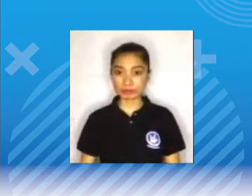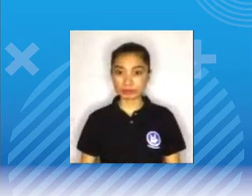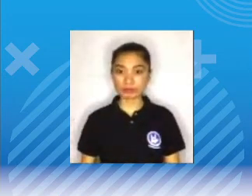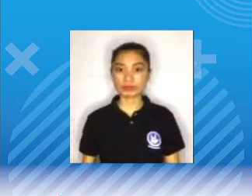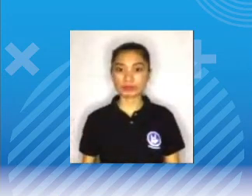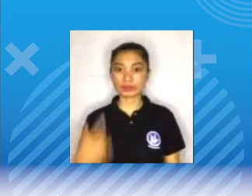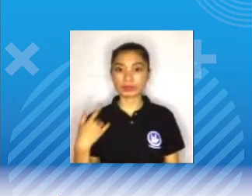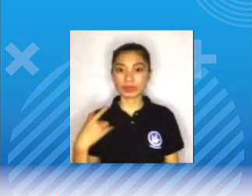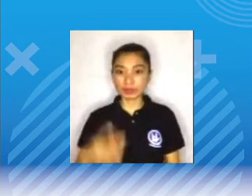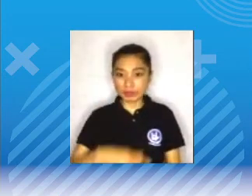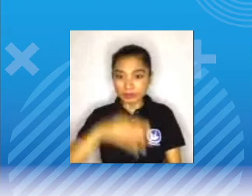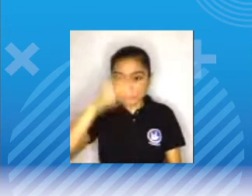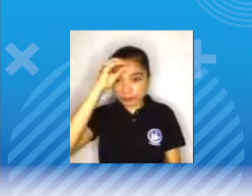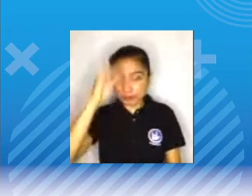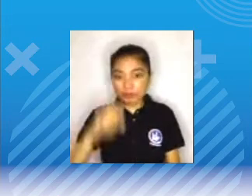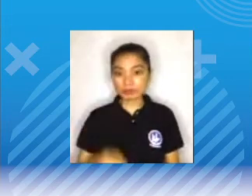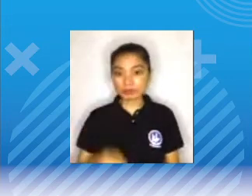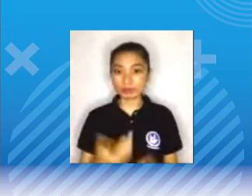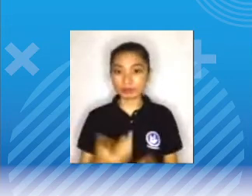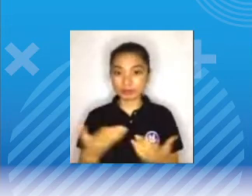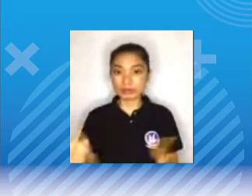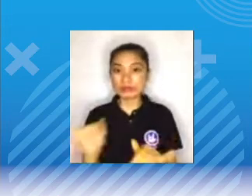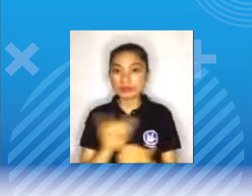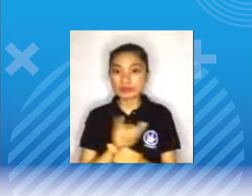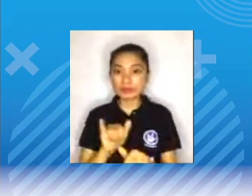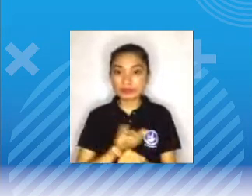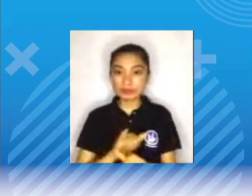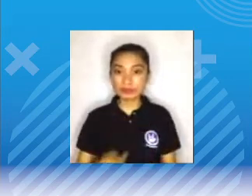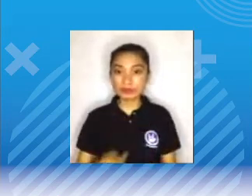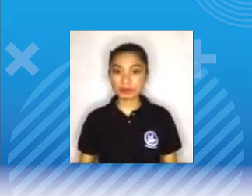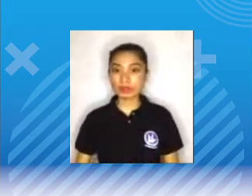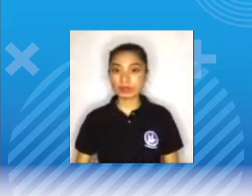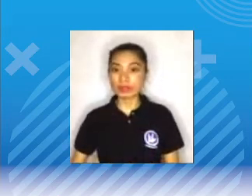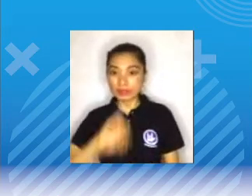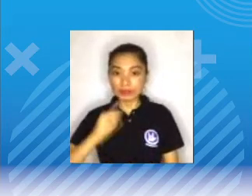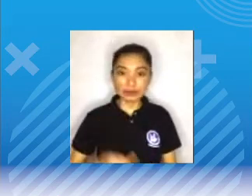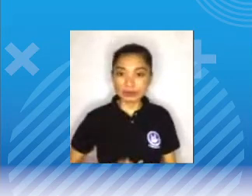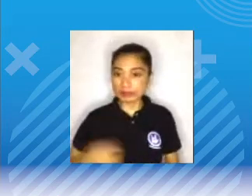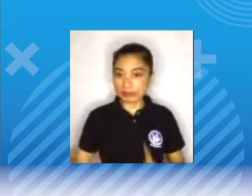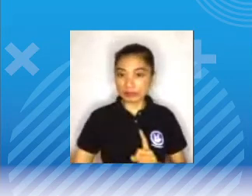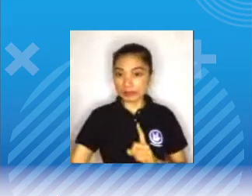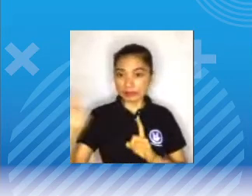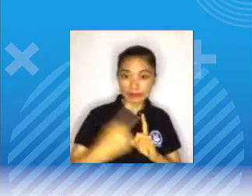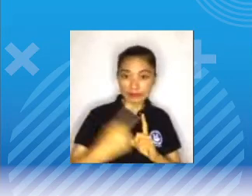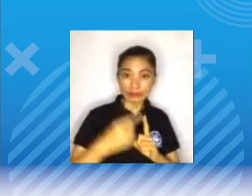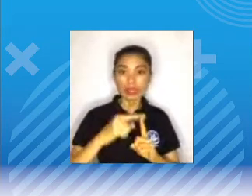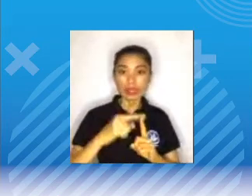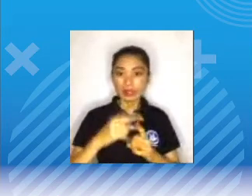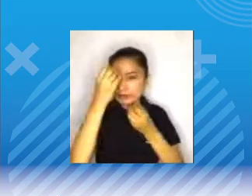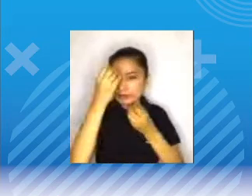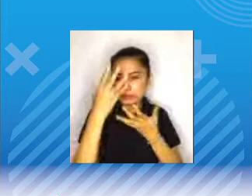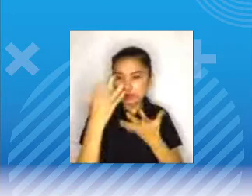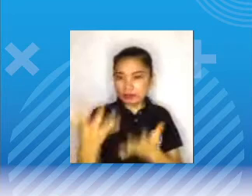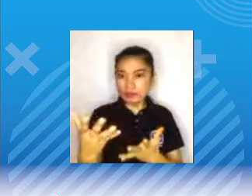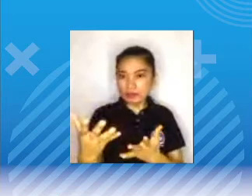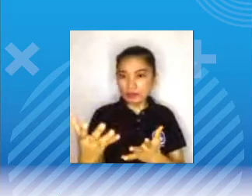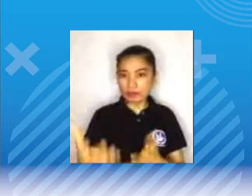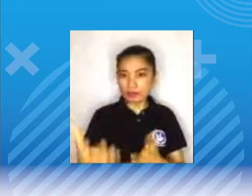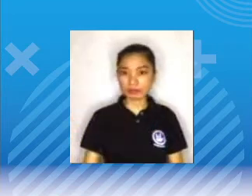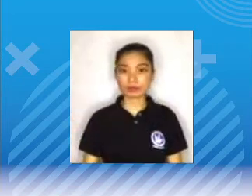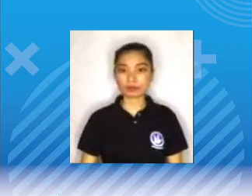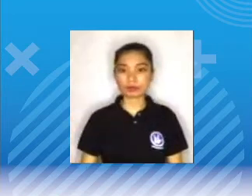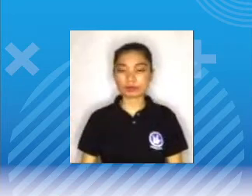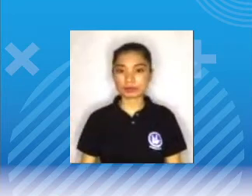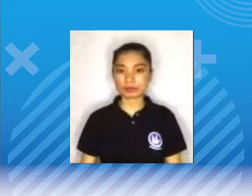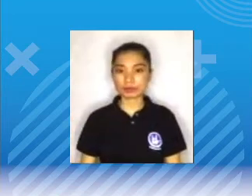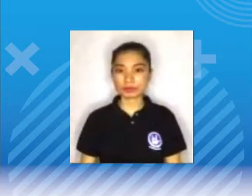is nag-invite din po kami ng guests para po doon magbigay ng kanilang reaction, insights, or yung